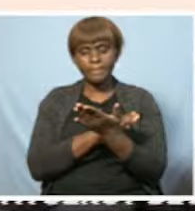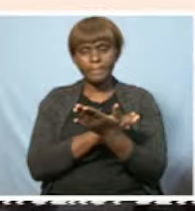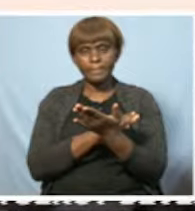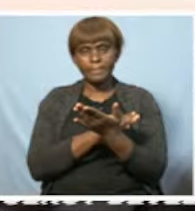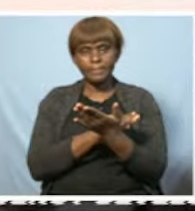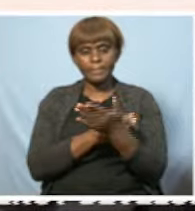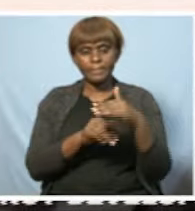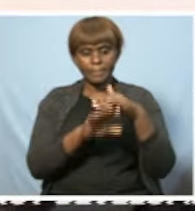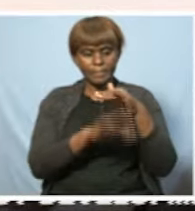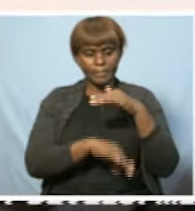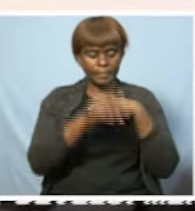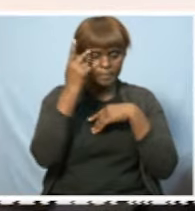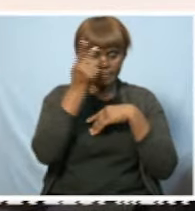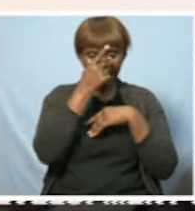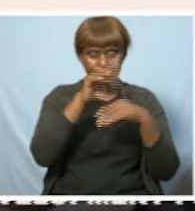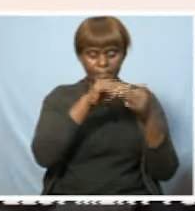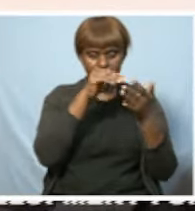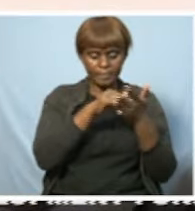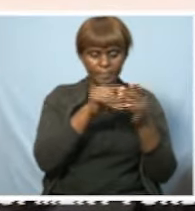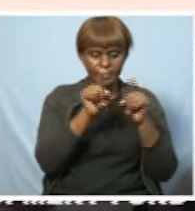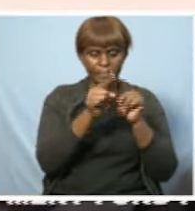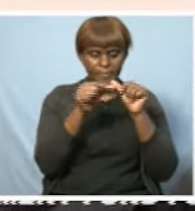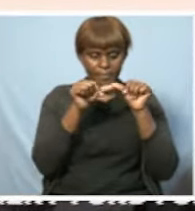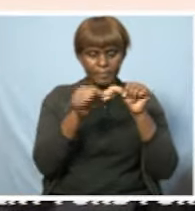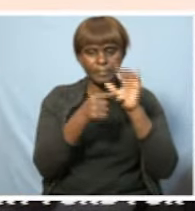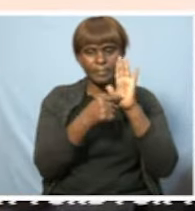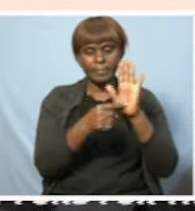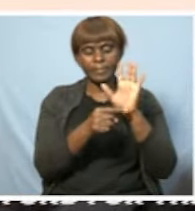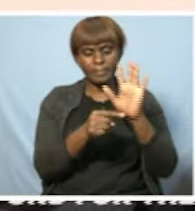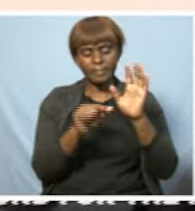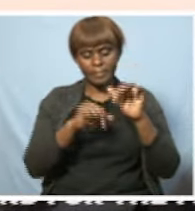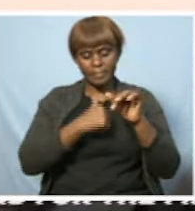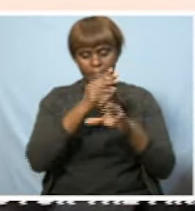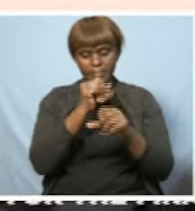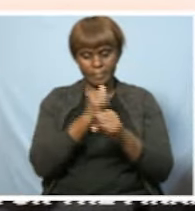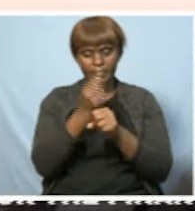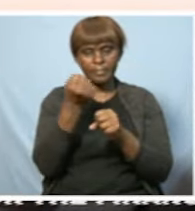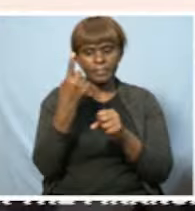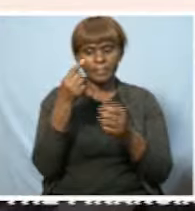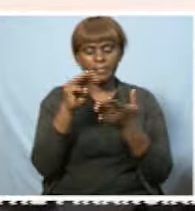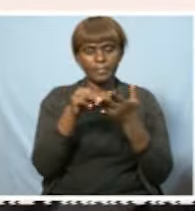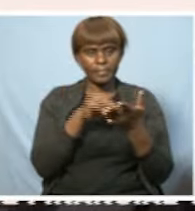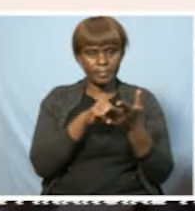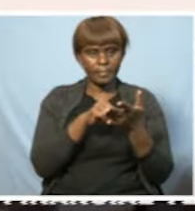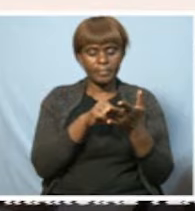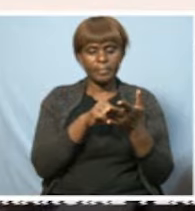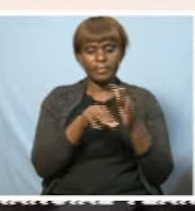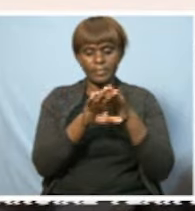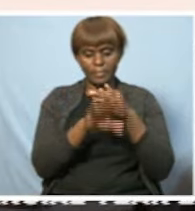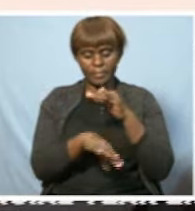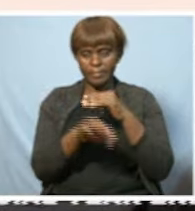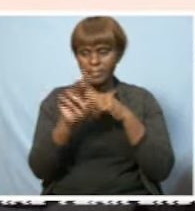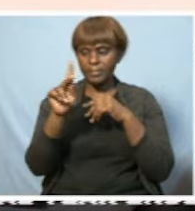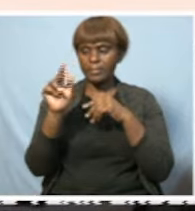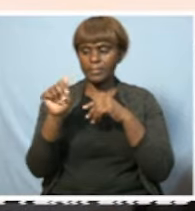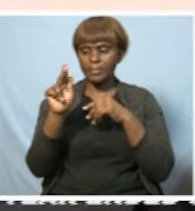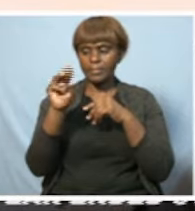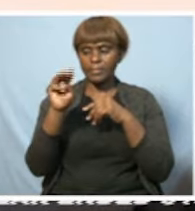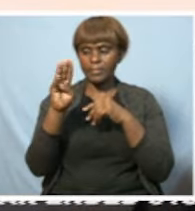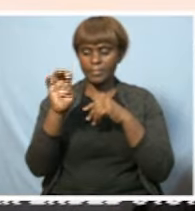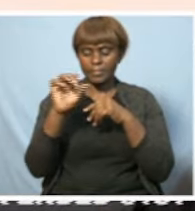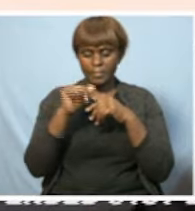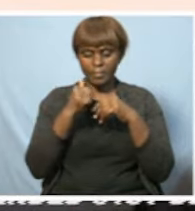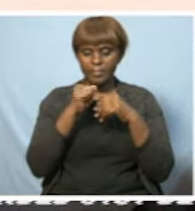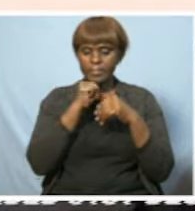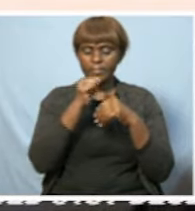Under PETAUKE Central, it still shows that we received 11 million, and under Kaumbwe, that we had